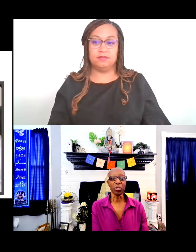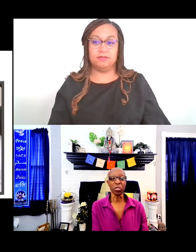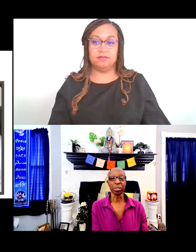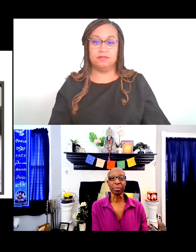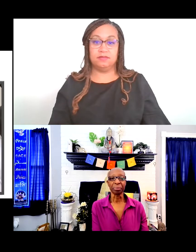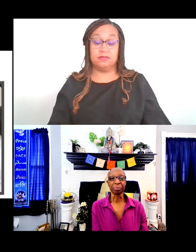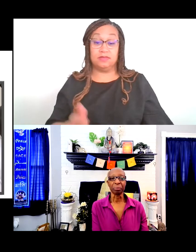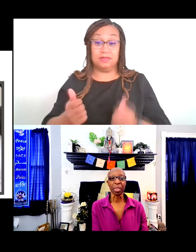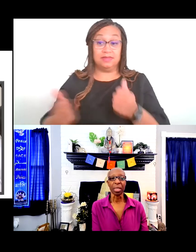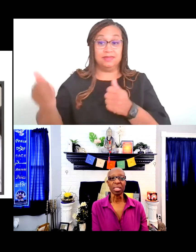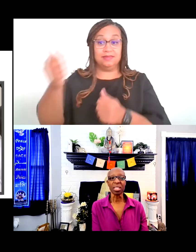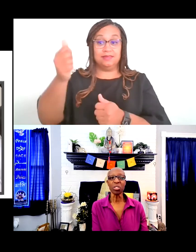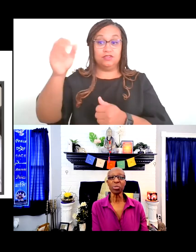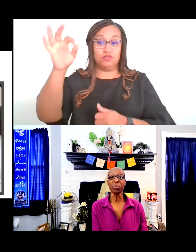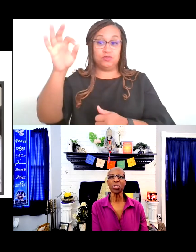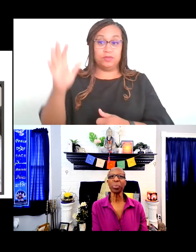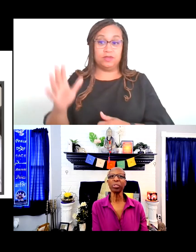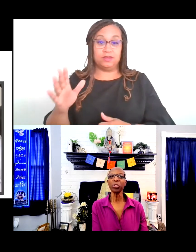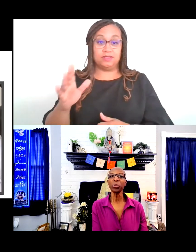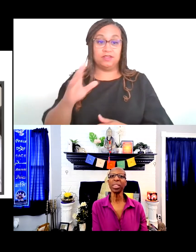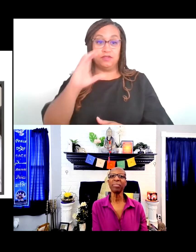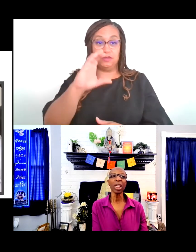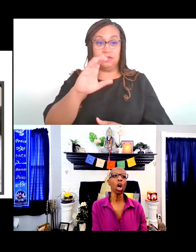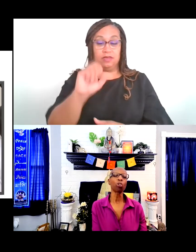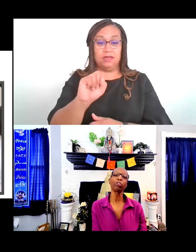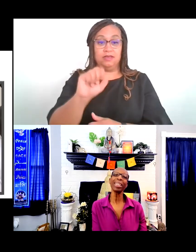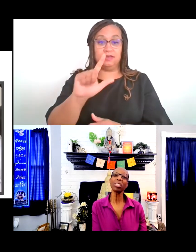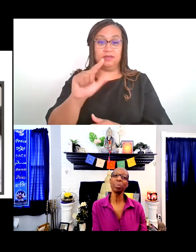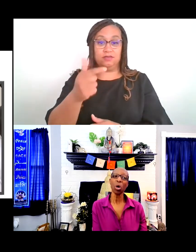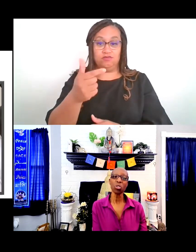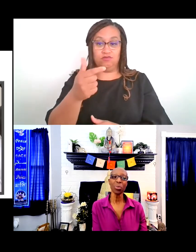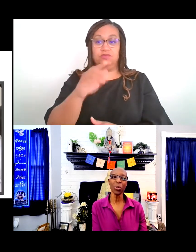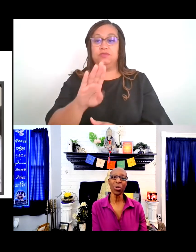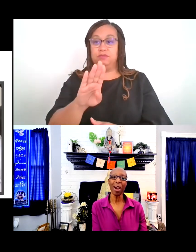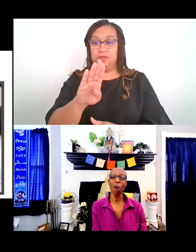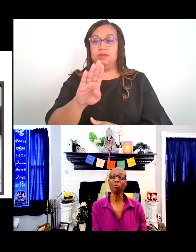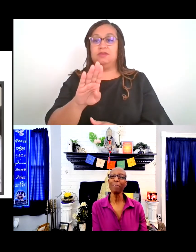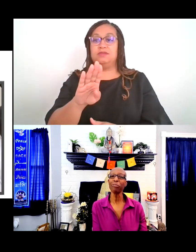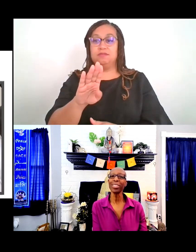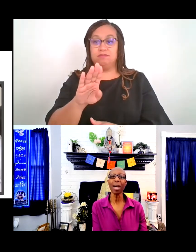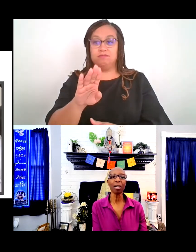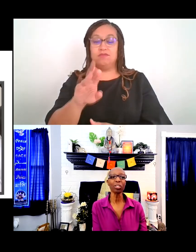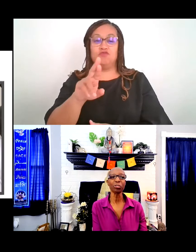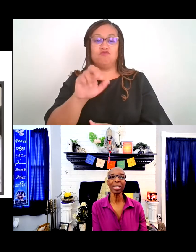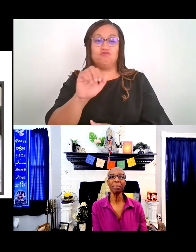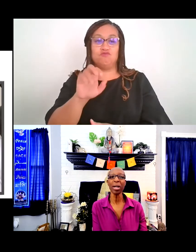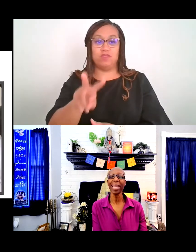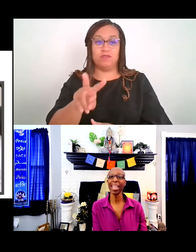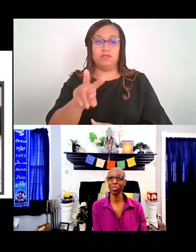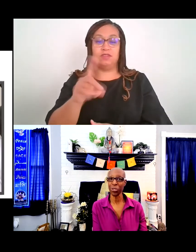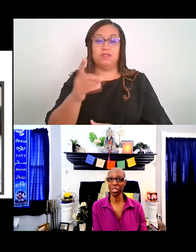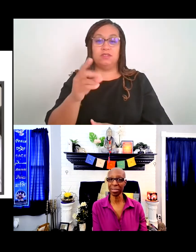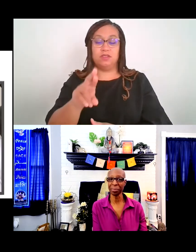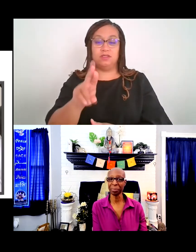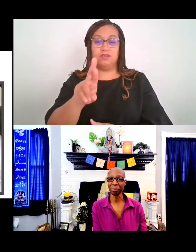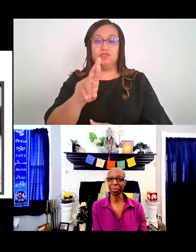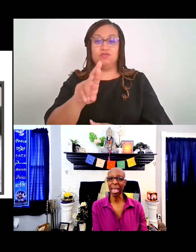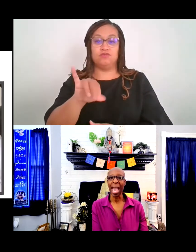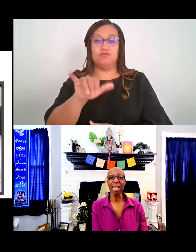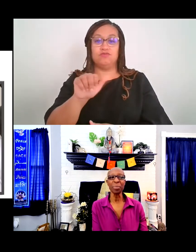Senior Minister, Center for Spiritual Living, Greater Baltimore, Reverend Dr. Raymont